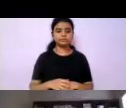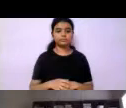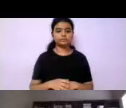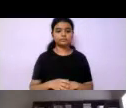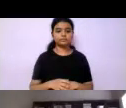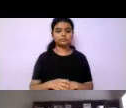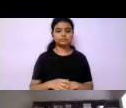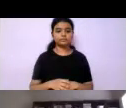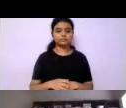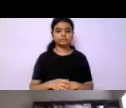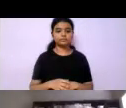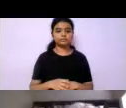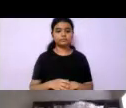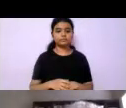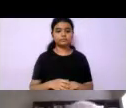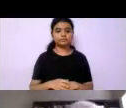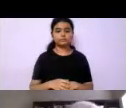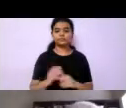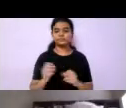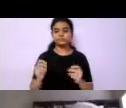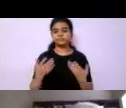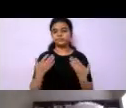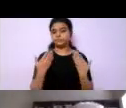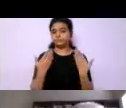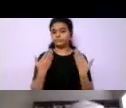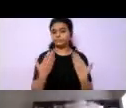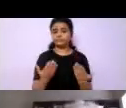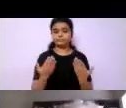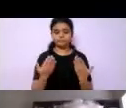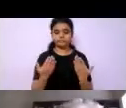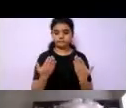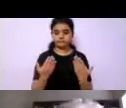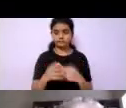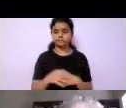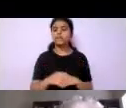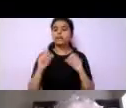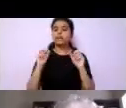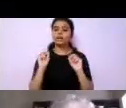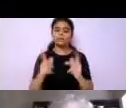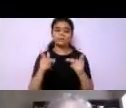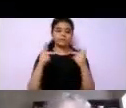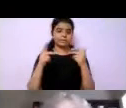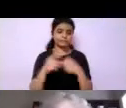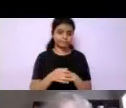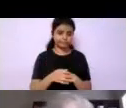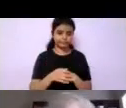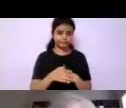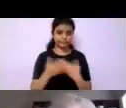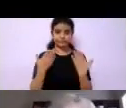Got it. Okay. All right. So